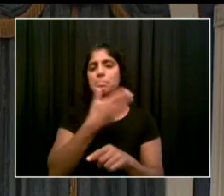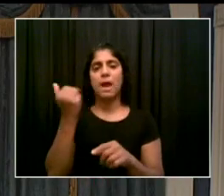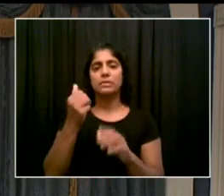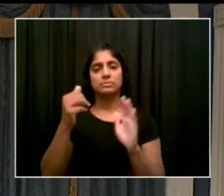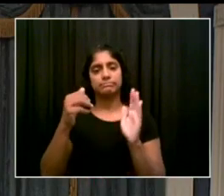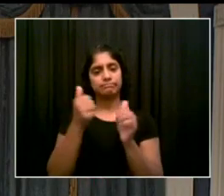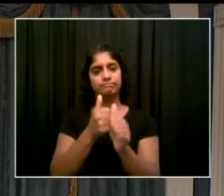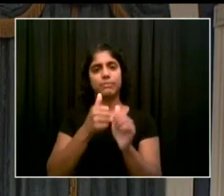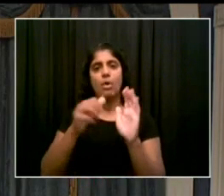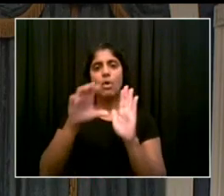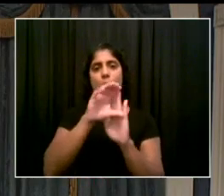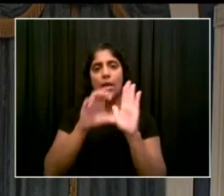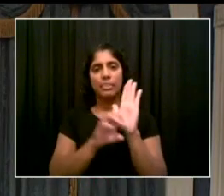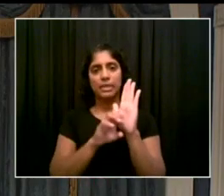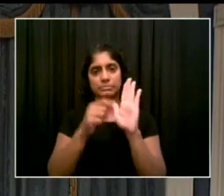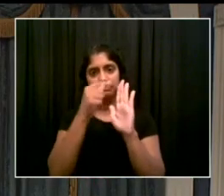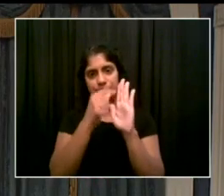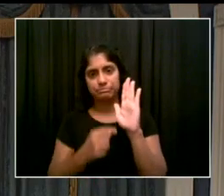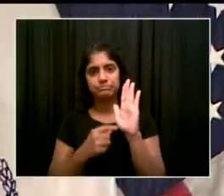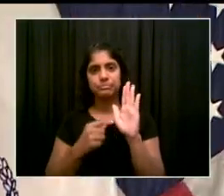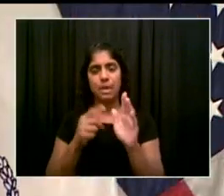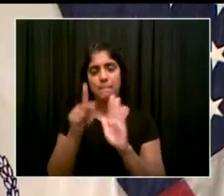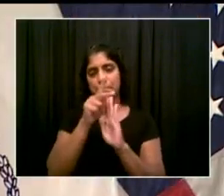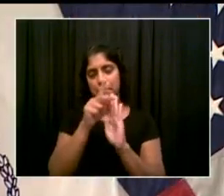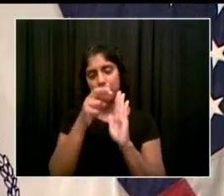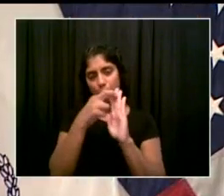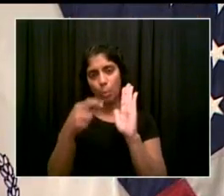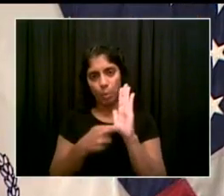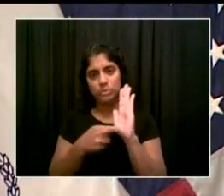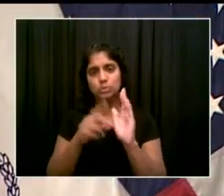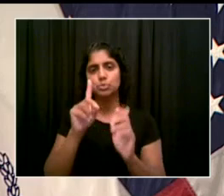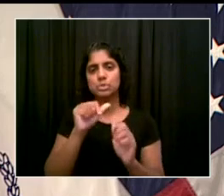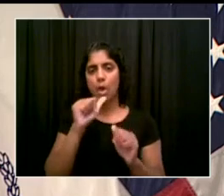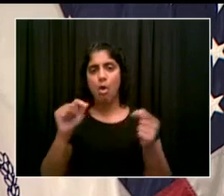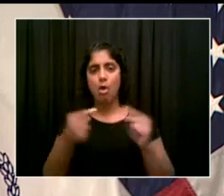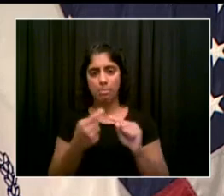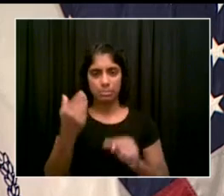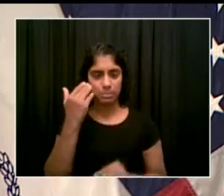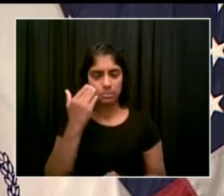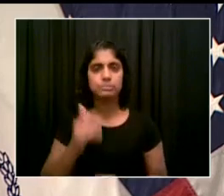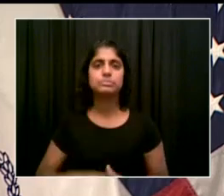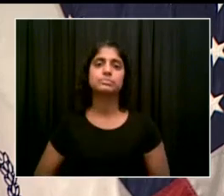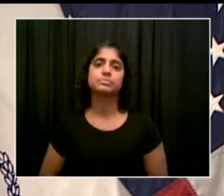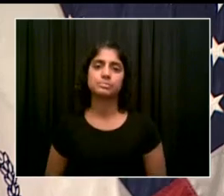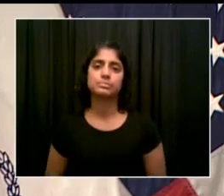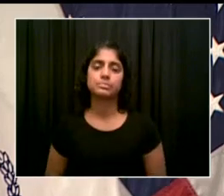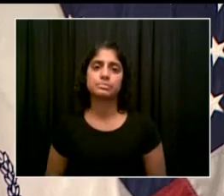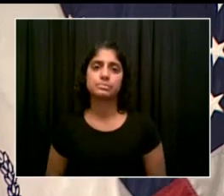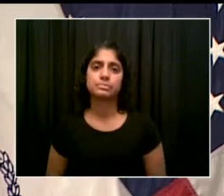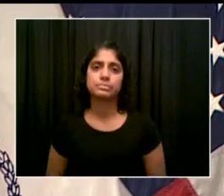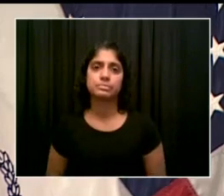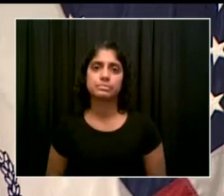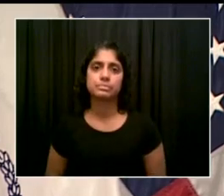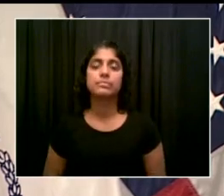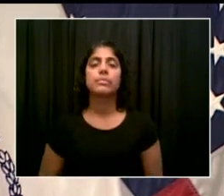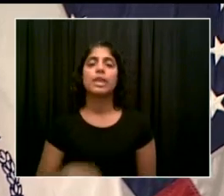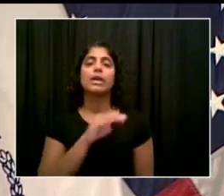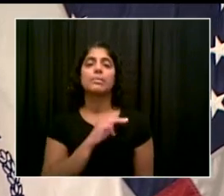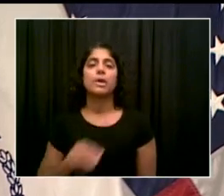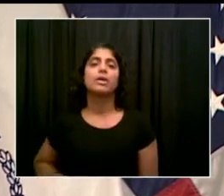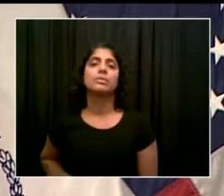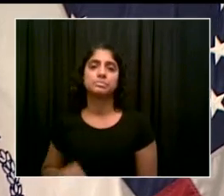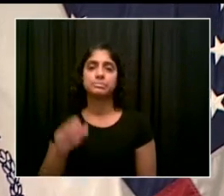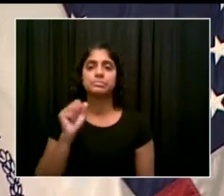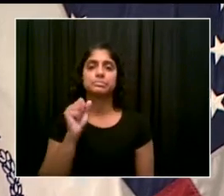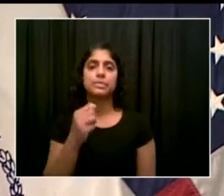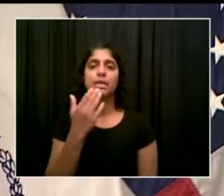everyone, look, the message is clear. We are dealing with a problem here. We have got to deal with it aggressively. And in the end, there is also a thing called personal